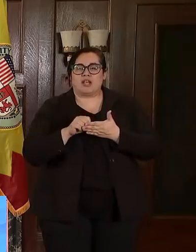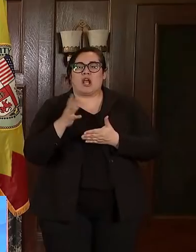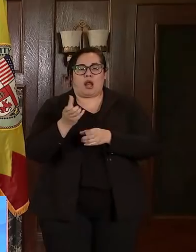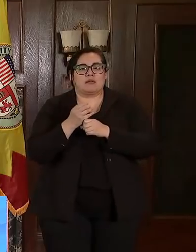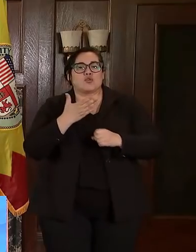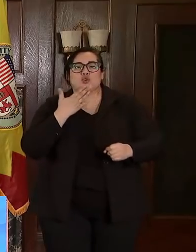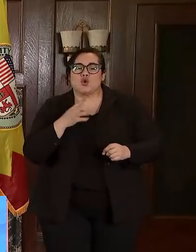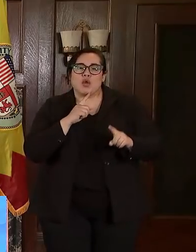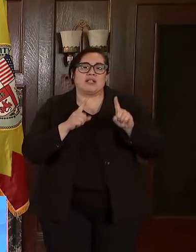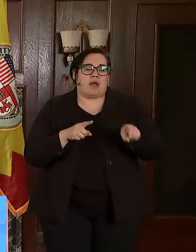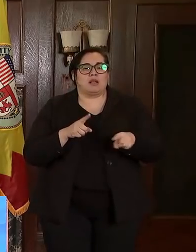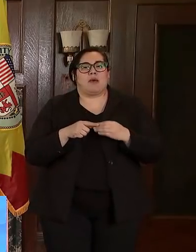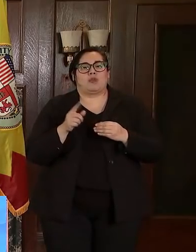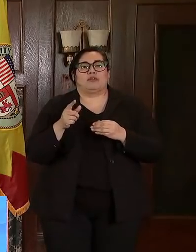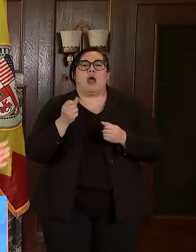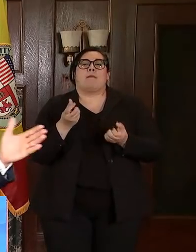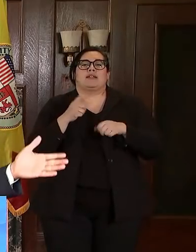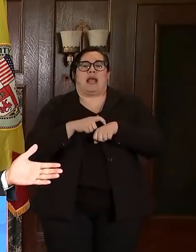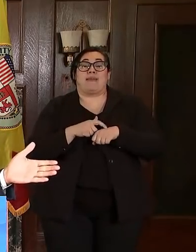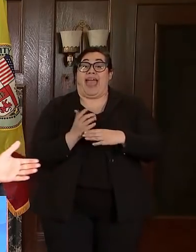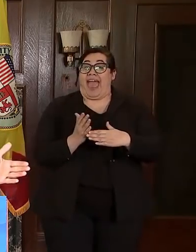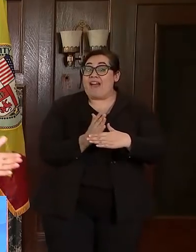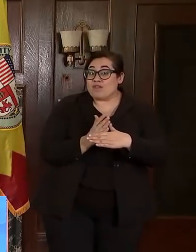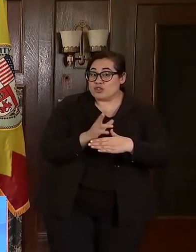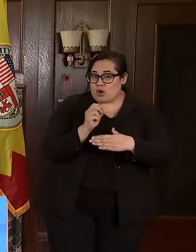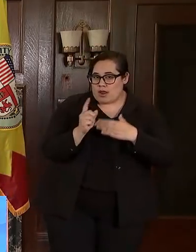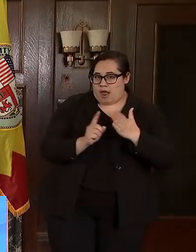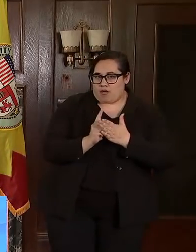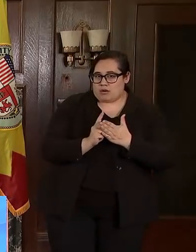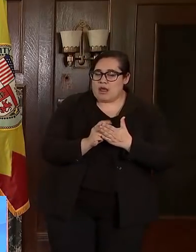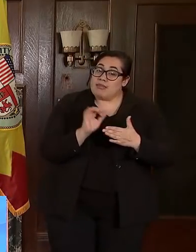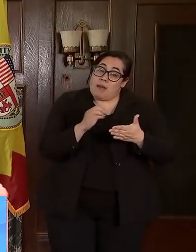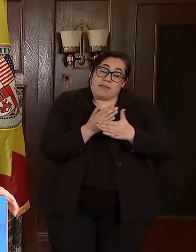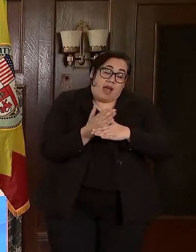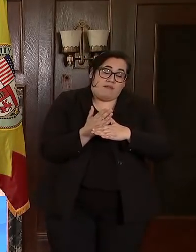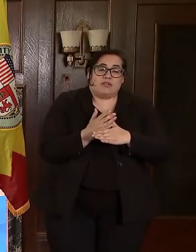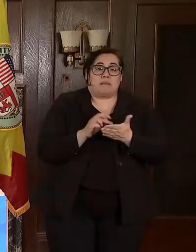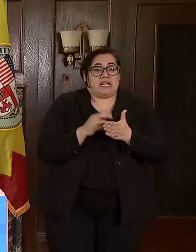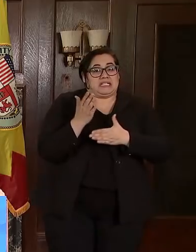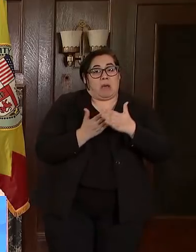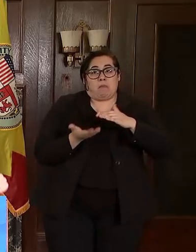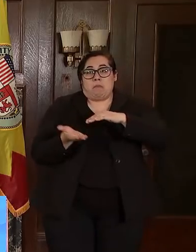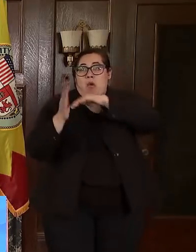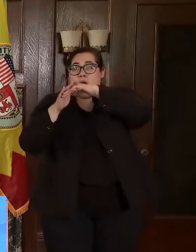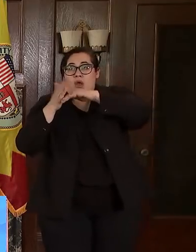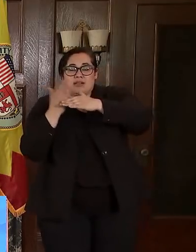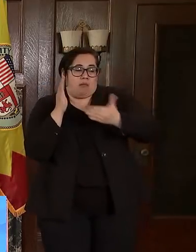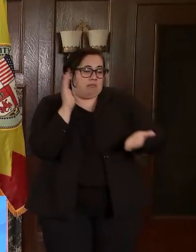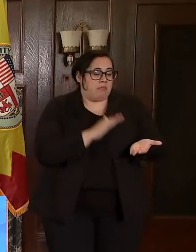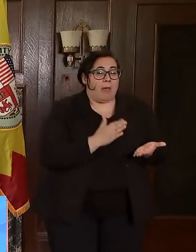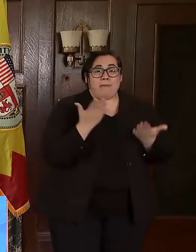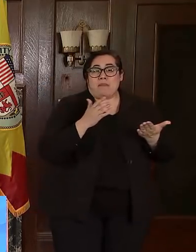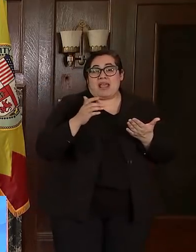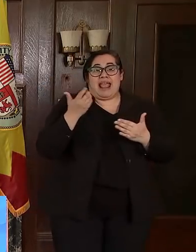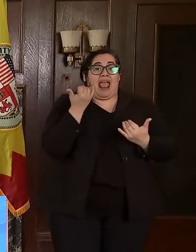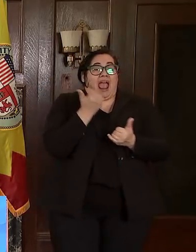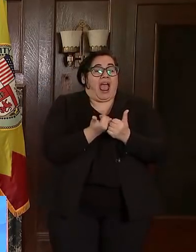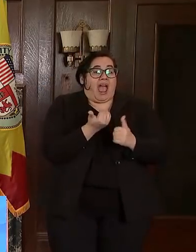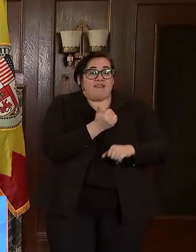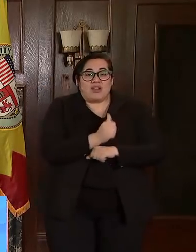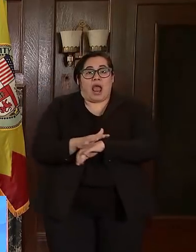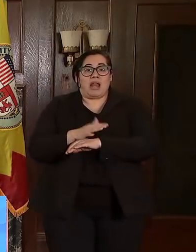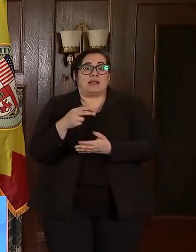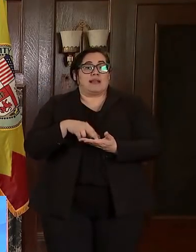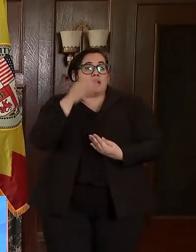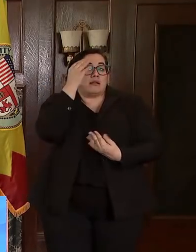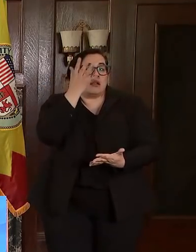The average remains 30 hours. That's an average, so there will be some, and you will probably, for every other night that I'm able to make these presentations,